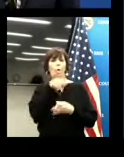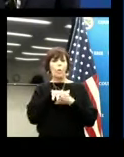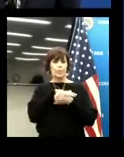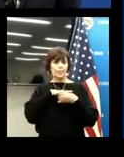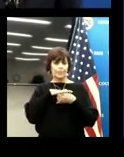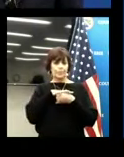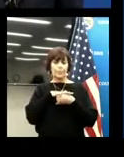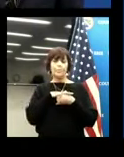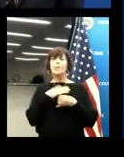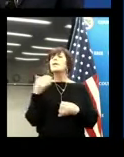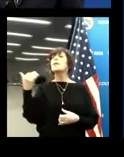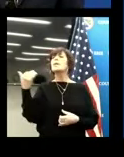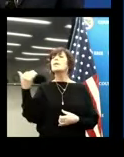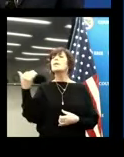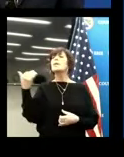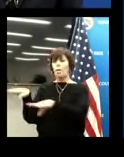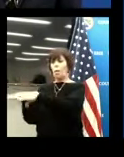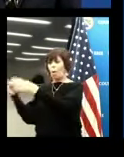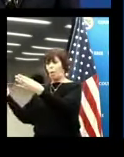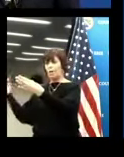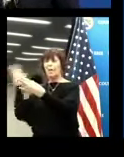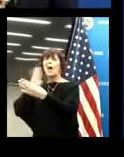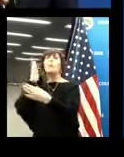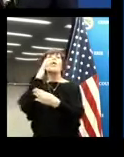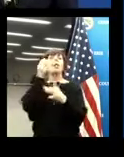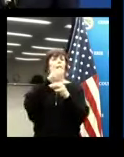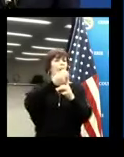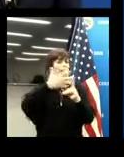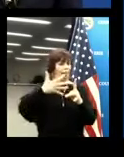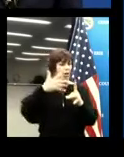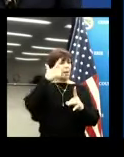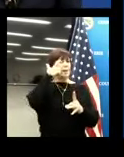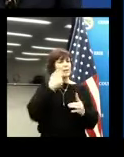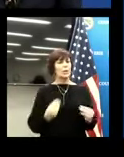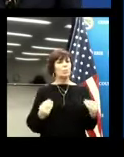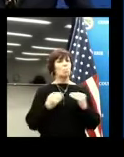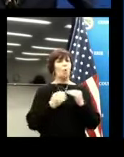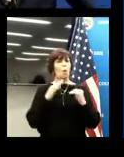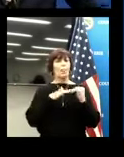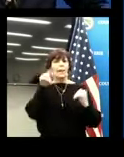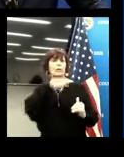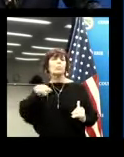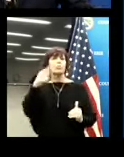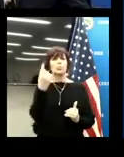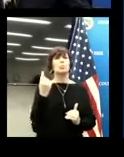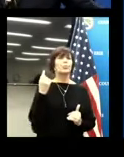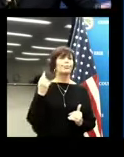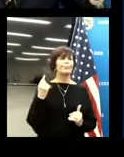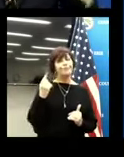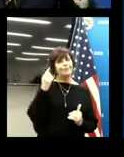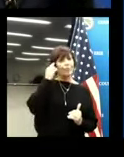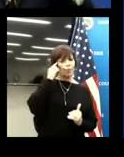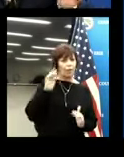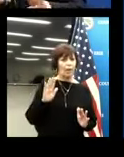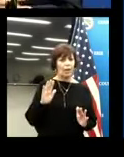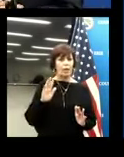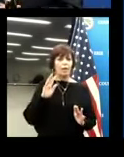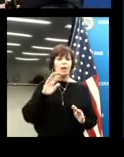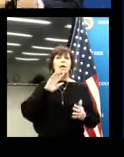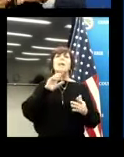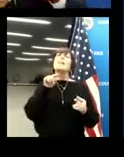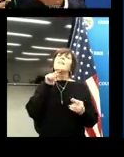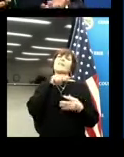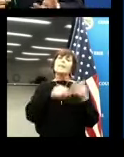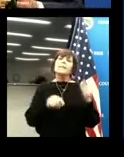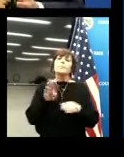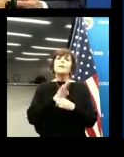the yellow zone, they can stay open. And I'm going to go into that in greater detail because it's a little bit more than what people had heard previously. But it's all high risk